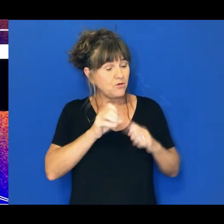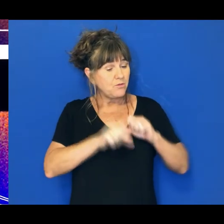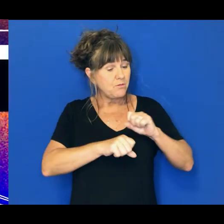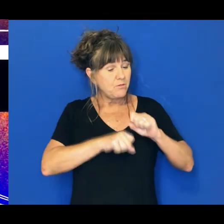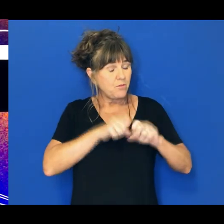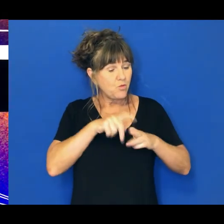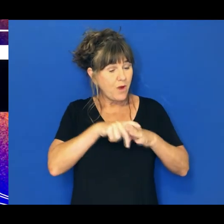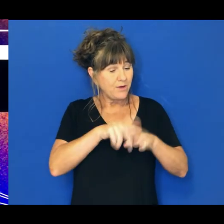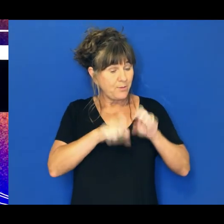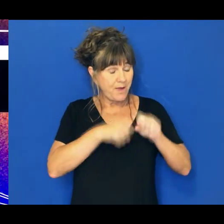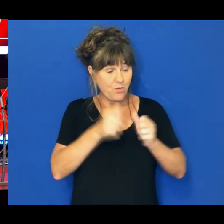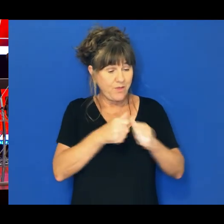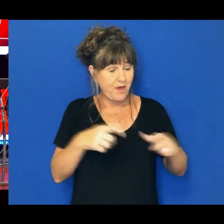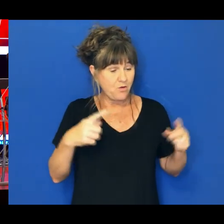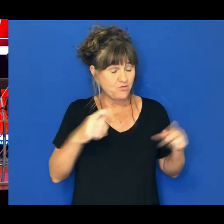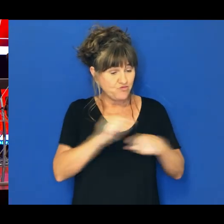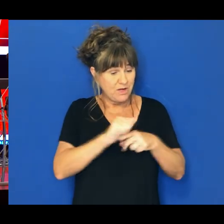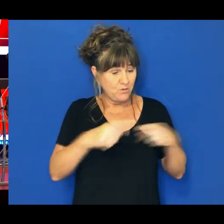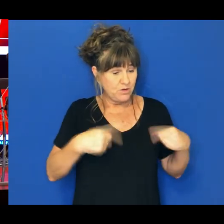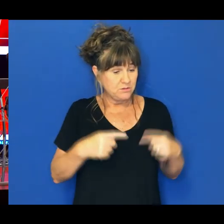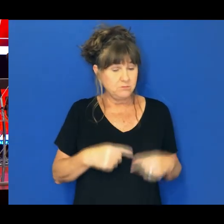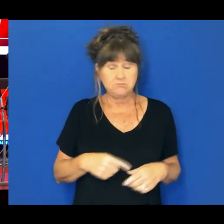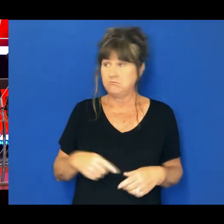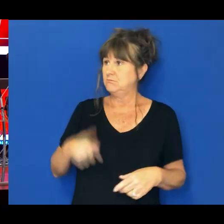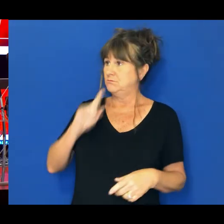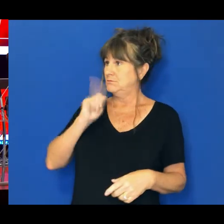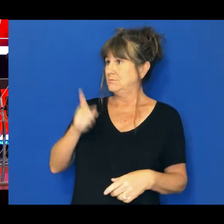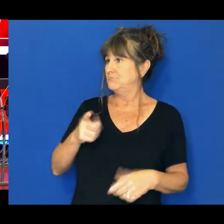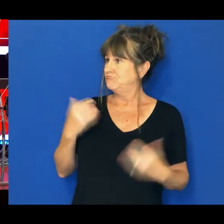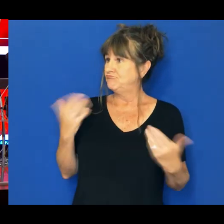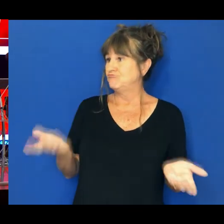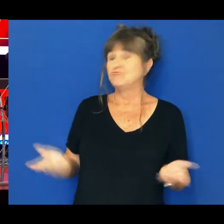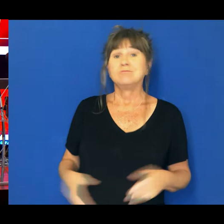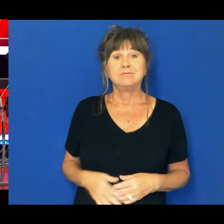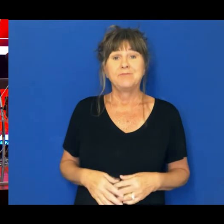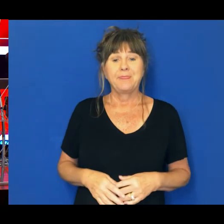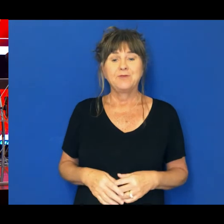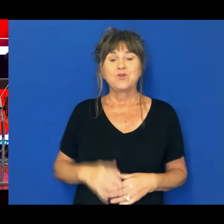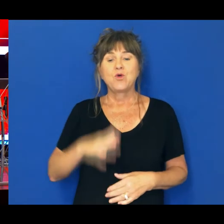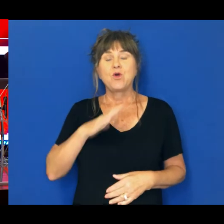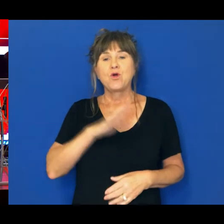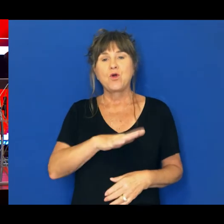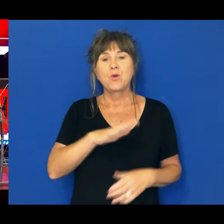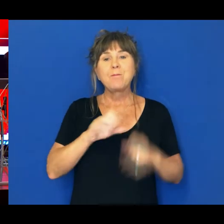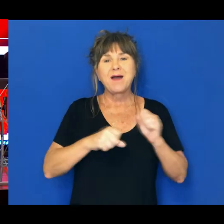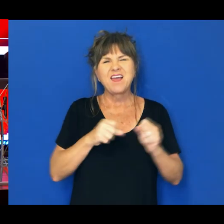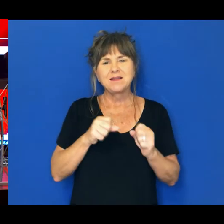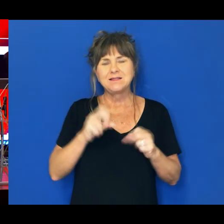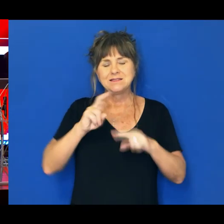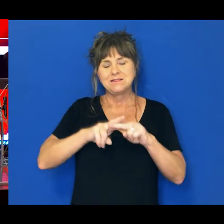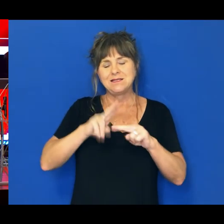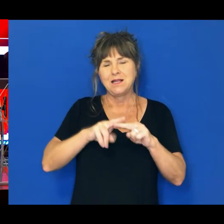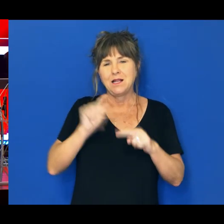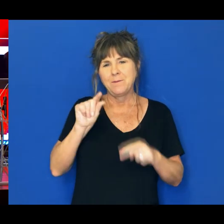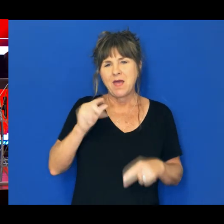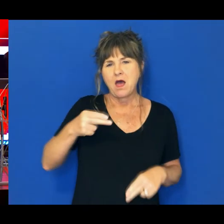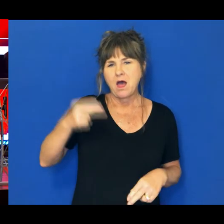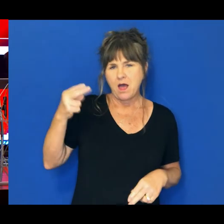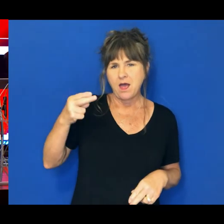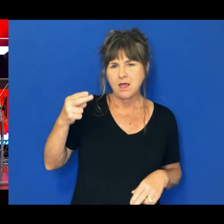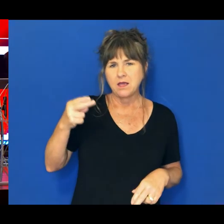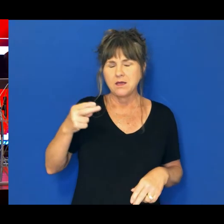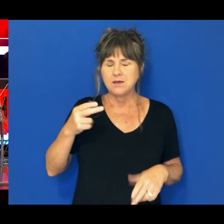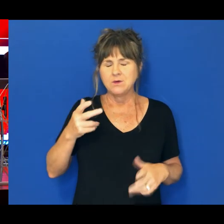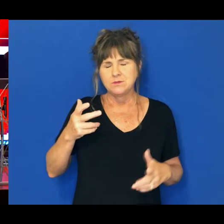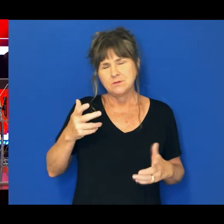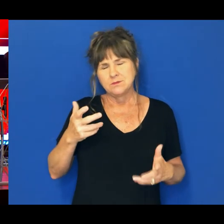bike without training wheels?" And she said, "Absolutely, let's do it." And her bike, she has one, but the seat was a little bit too high, and that's